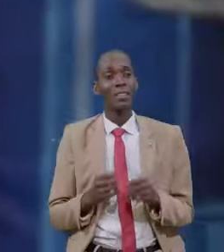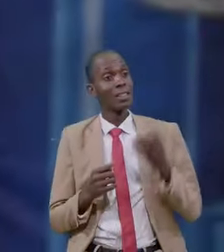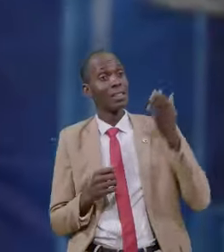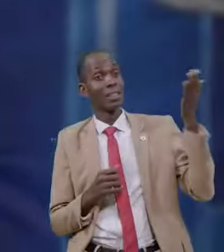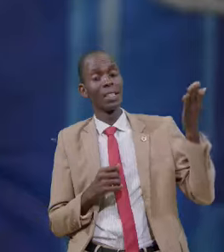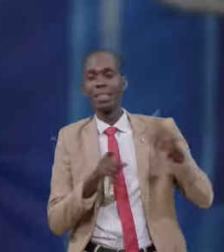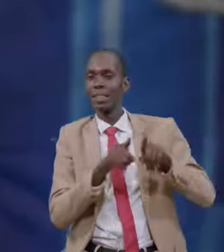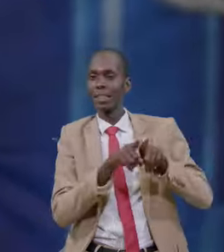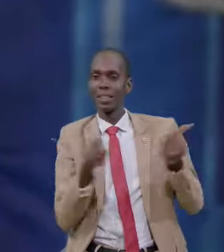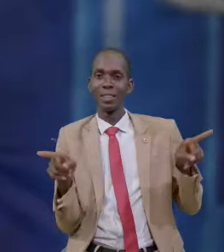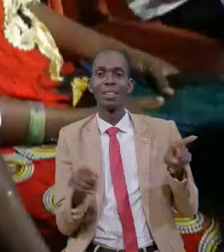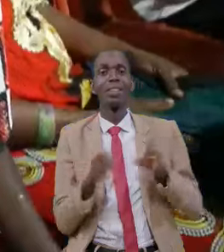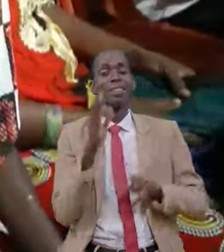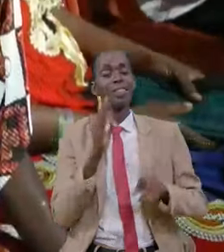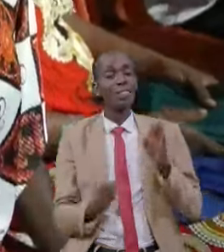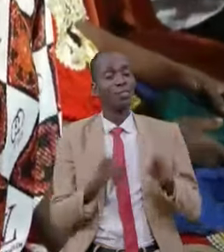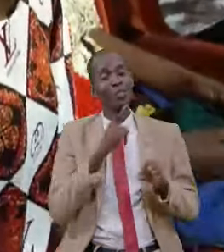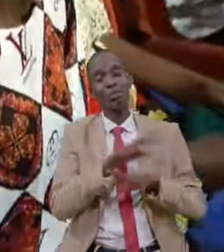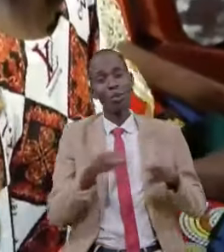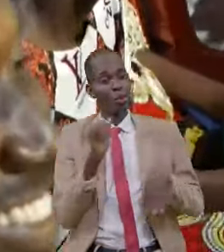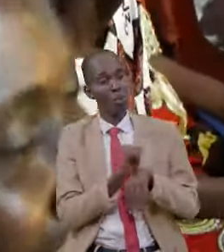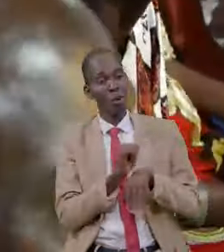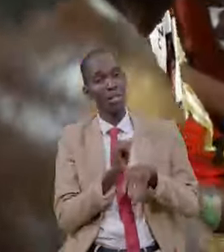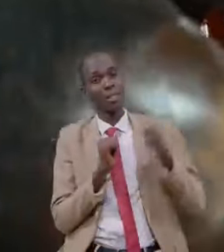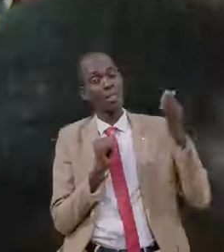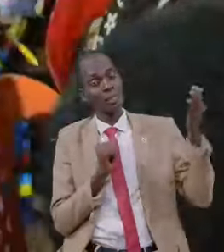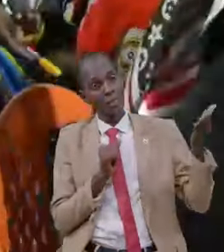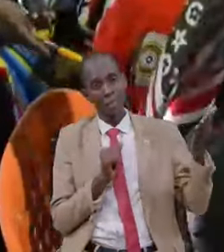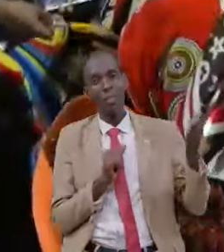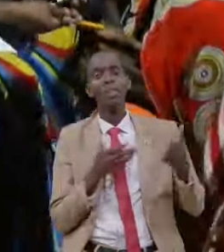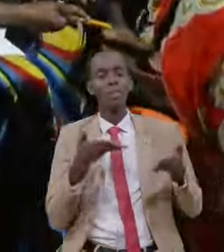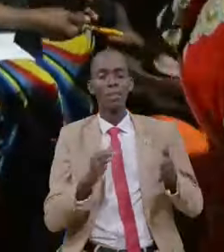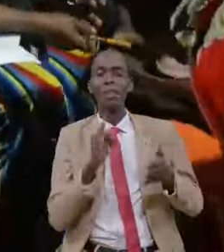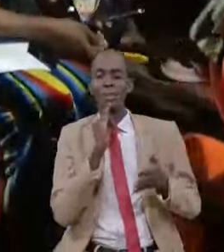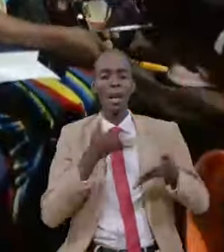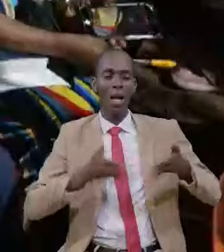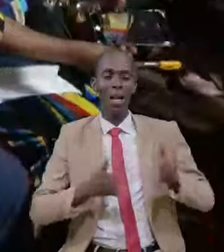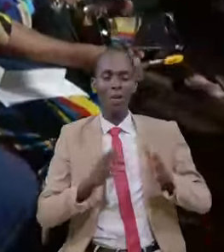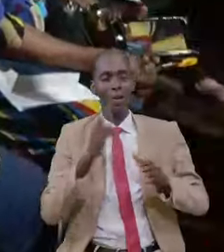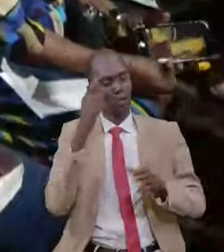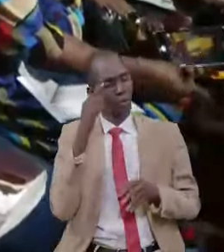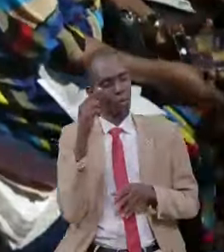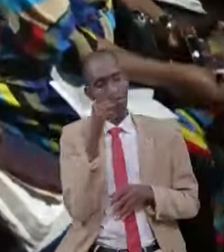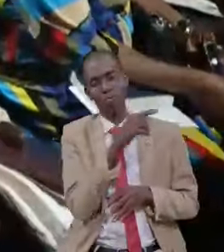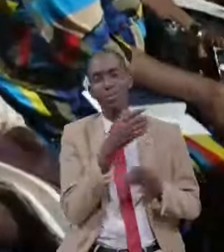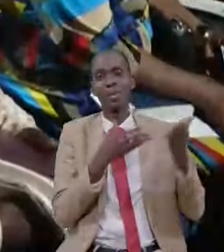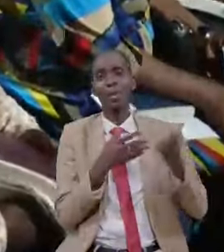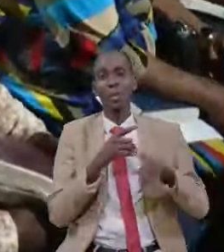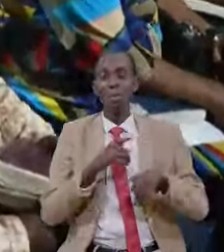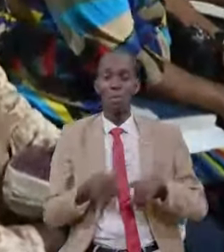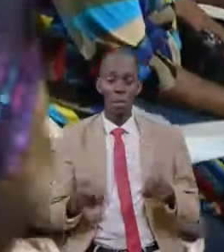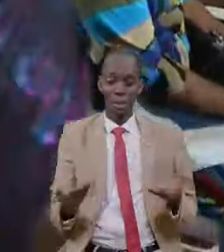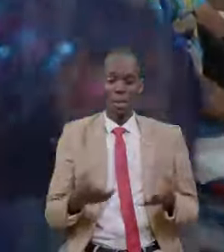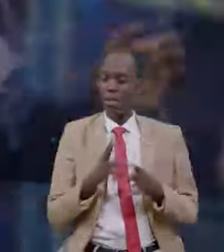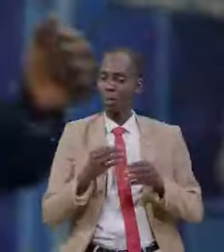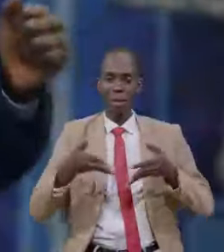you have allowance. There's no allowance here. That's why when that healing